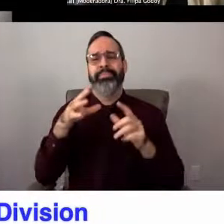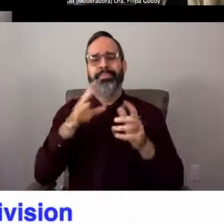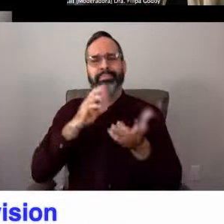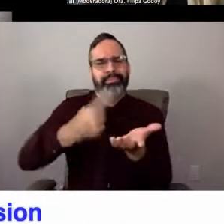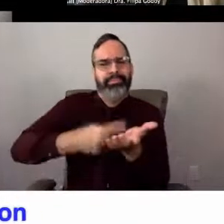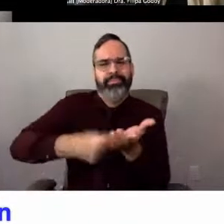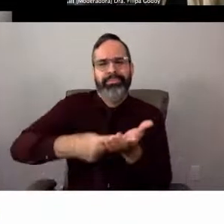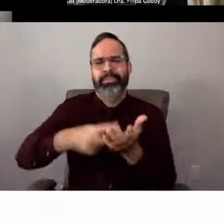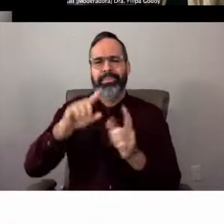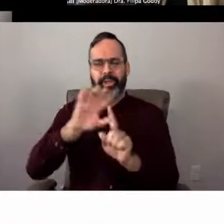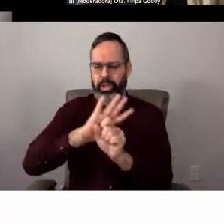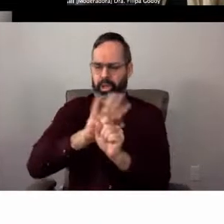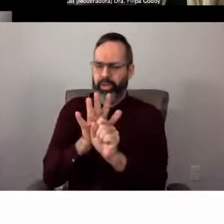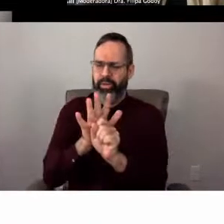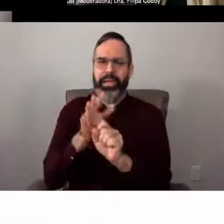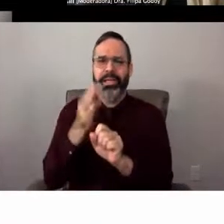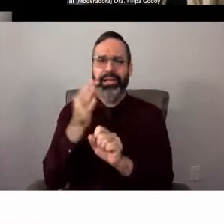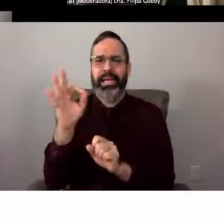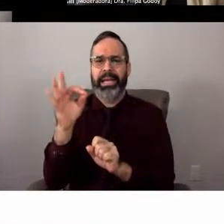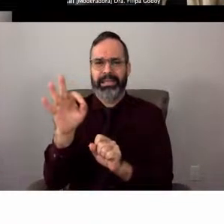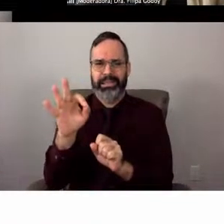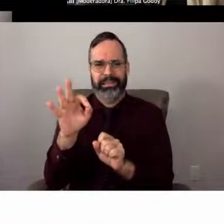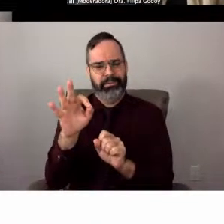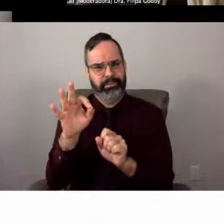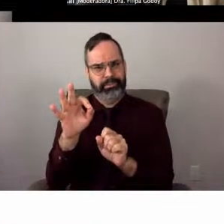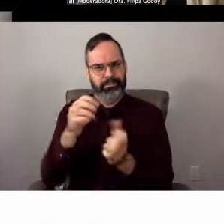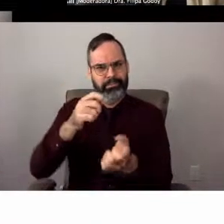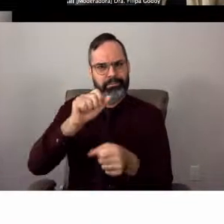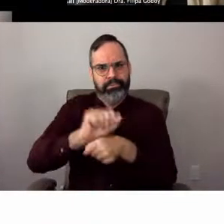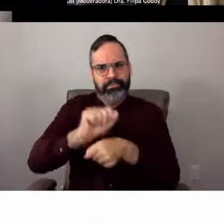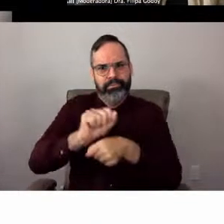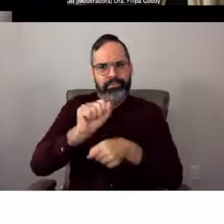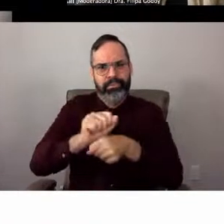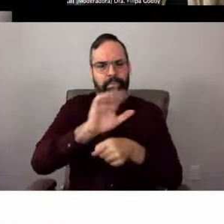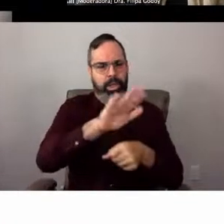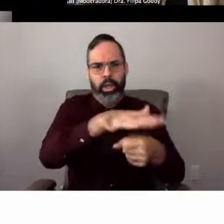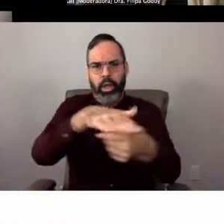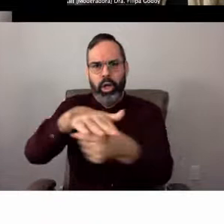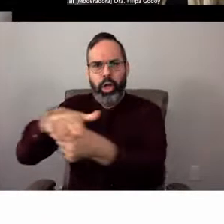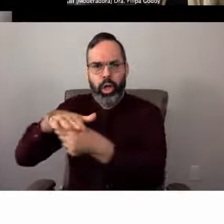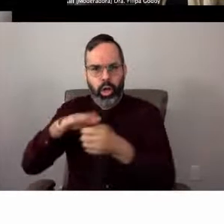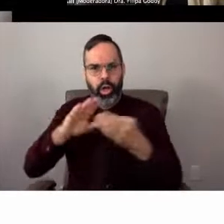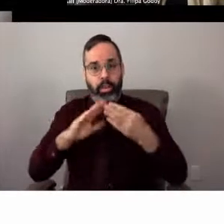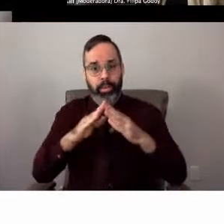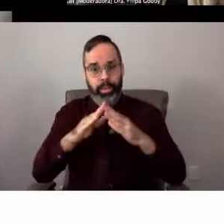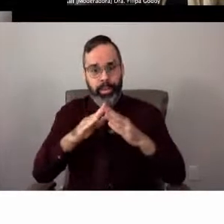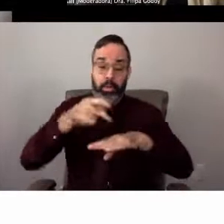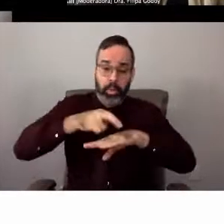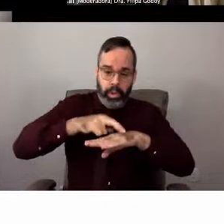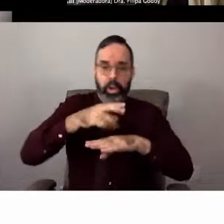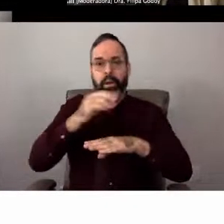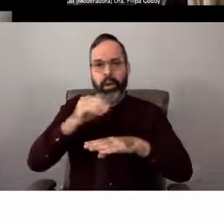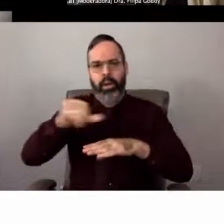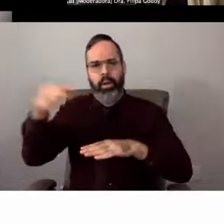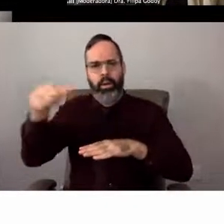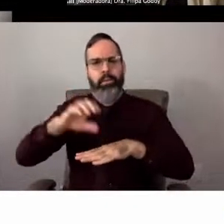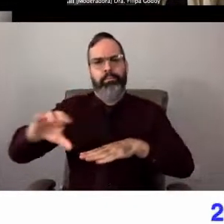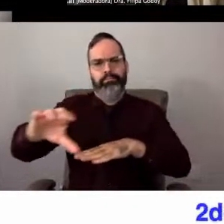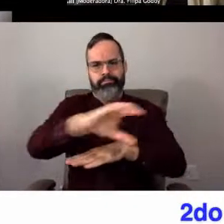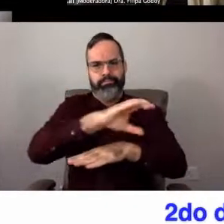efforts in their local communities, mostly in Puerto Rico, but also in other areas of the Caribbean.